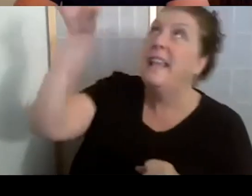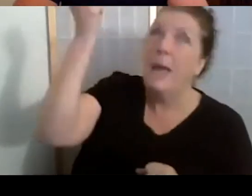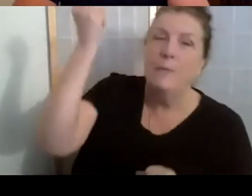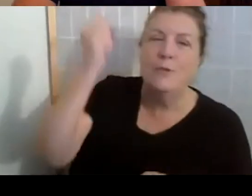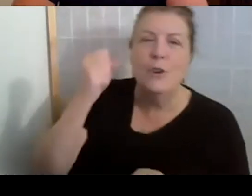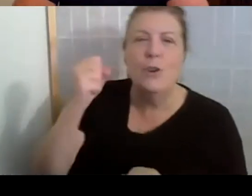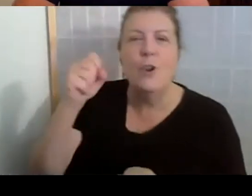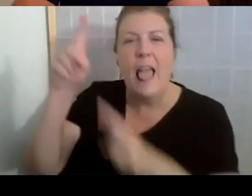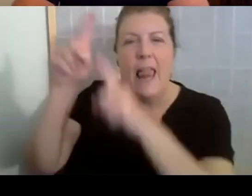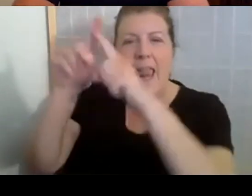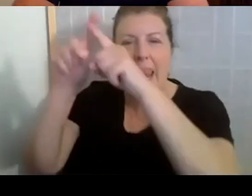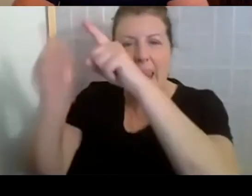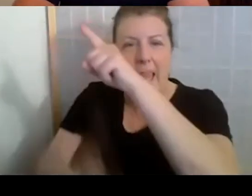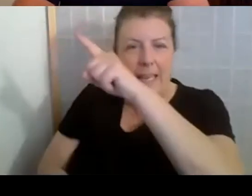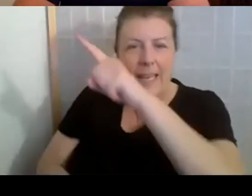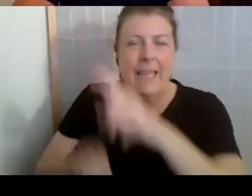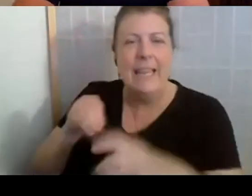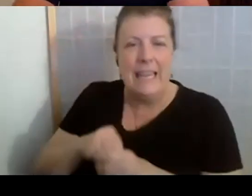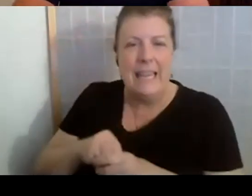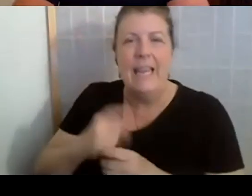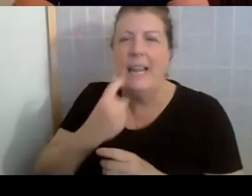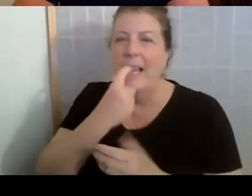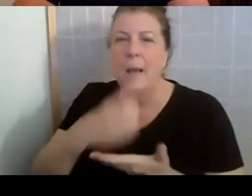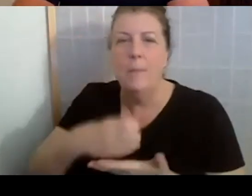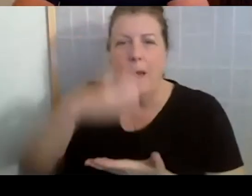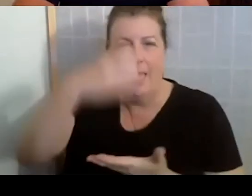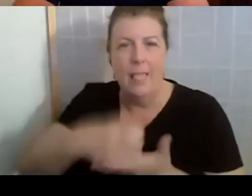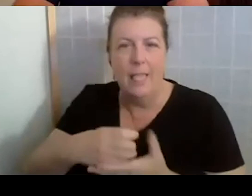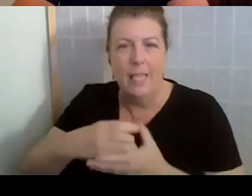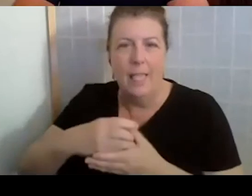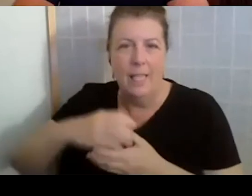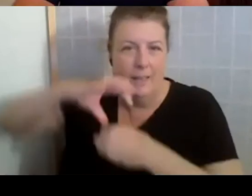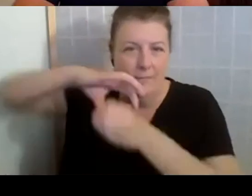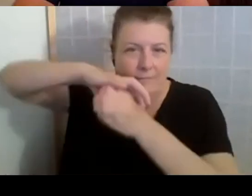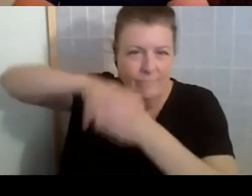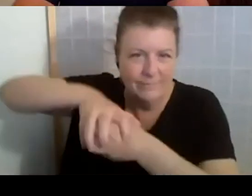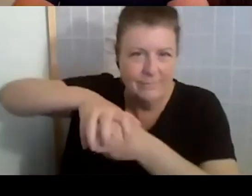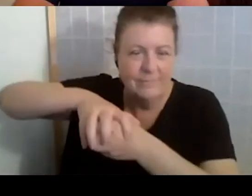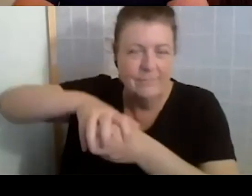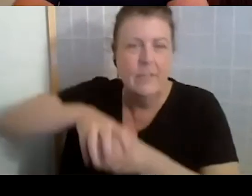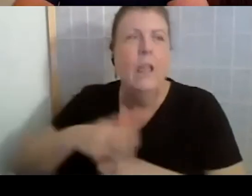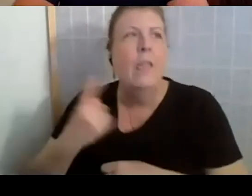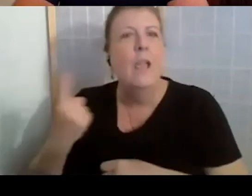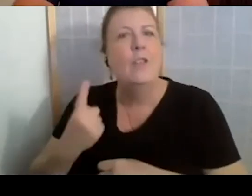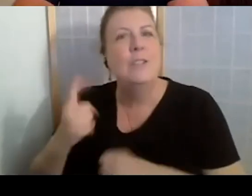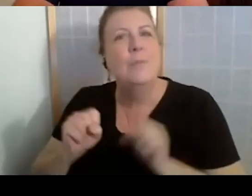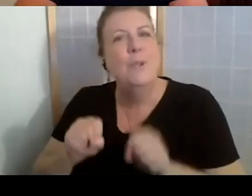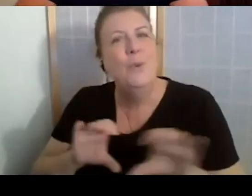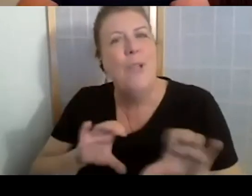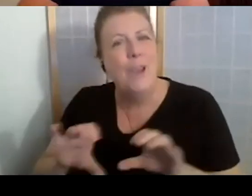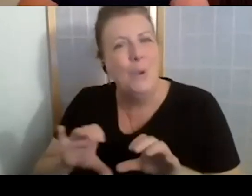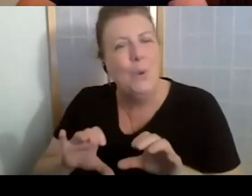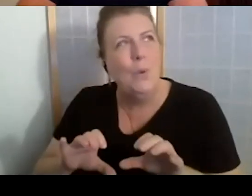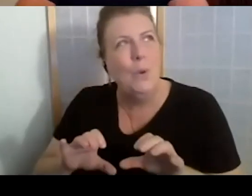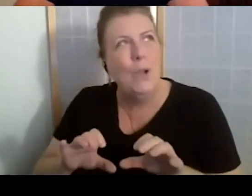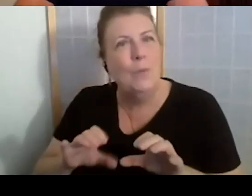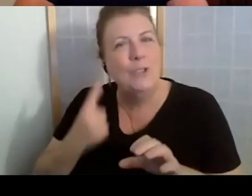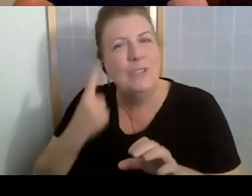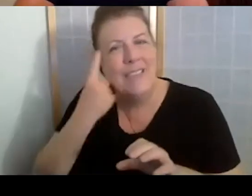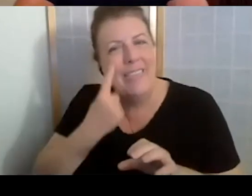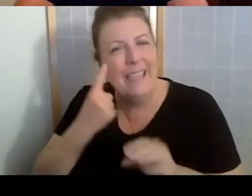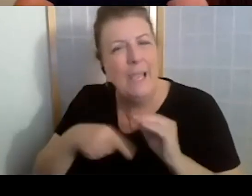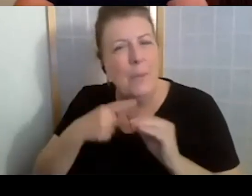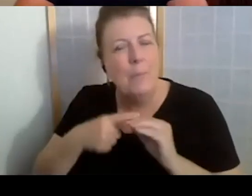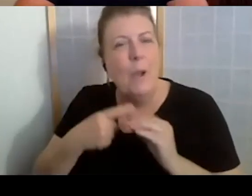the limited. And I think that there's something that you can do. I mean, certainly I was just thinking about what Susannah